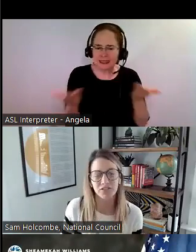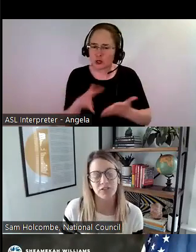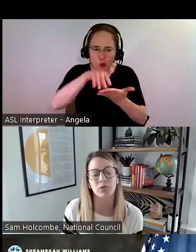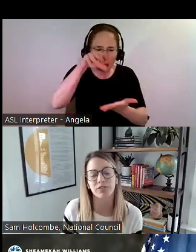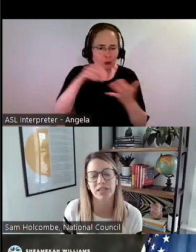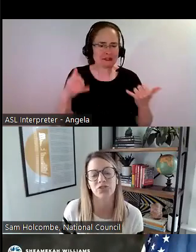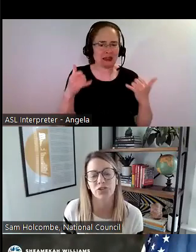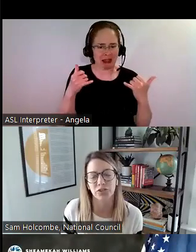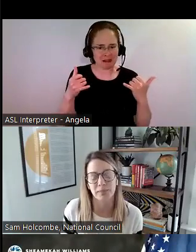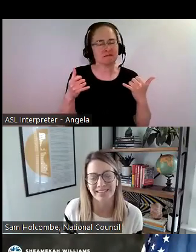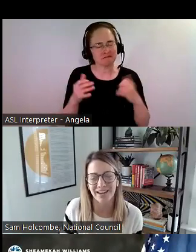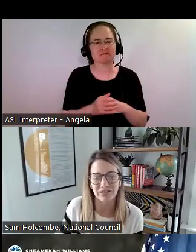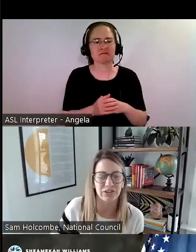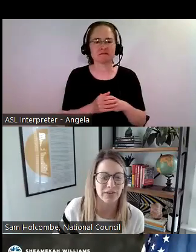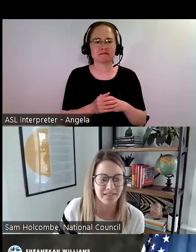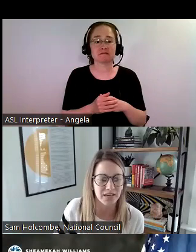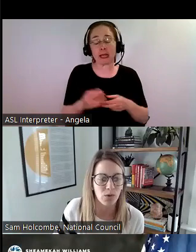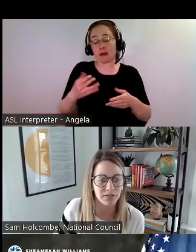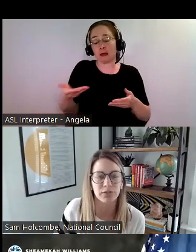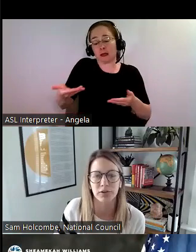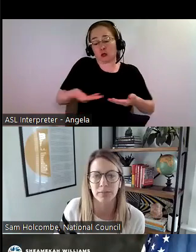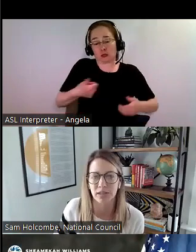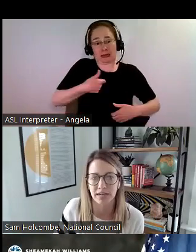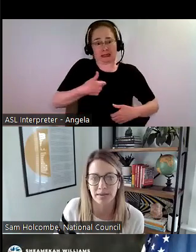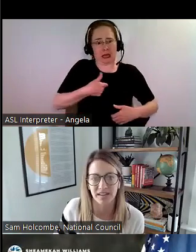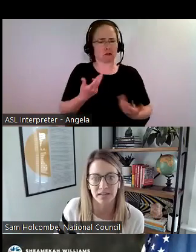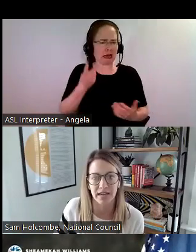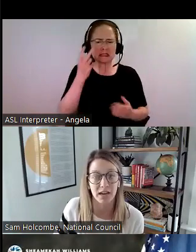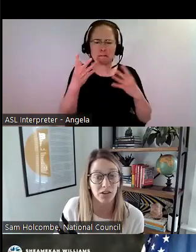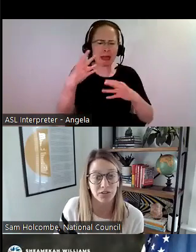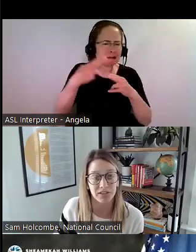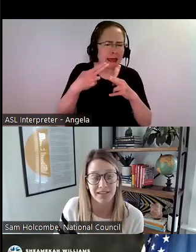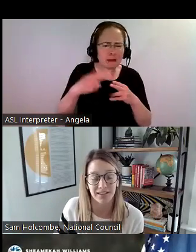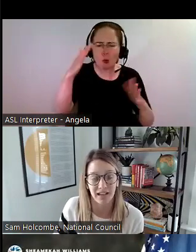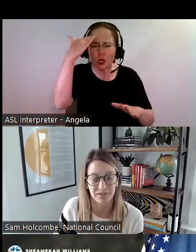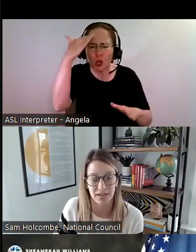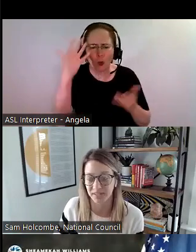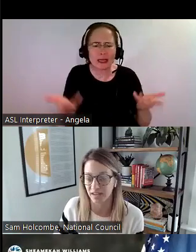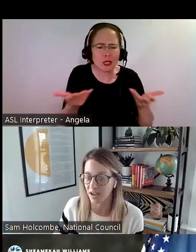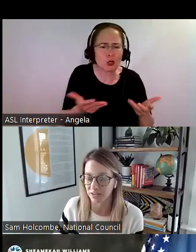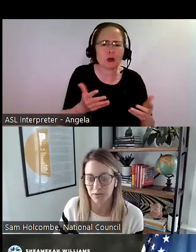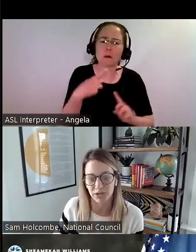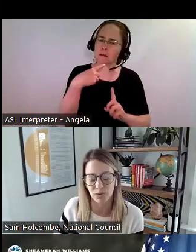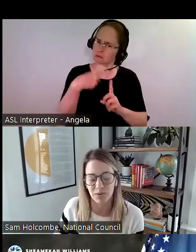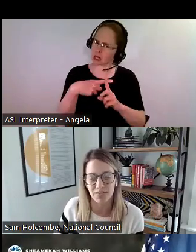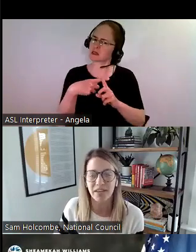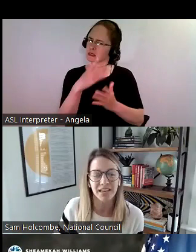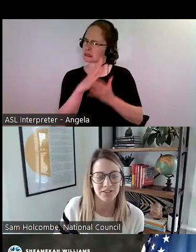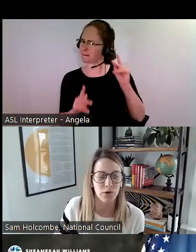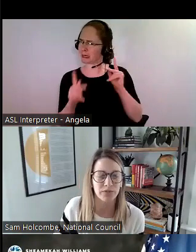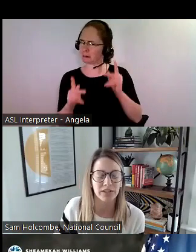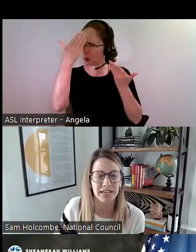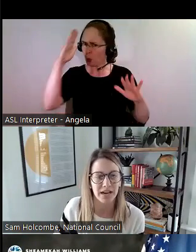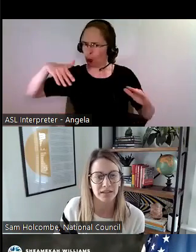today. To just briefly introduce myself, although I see quite a few familiar names on the line, I also see a lot of names I'm not as familiar